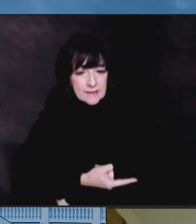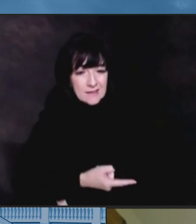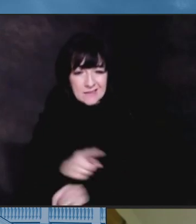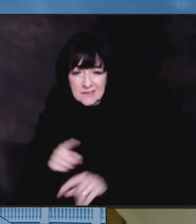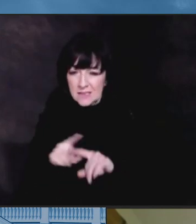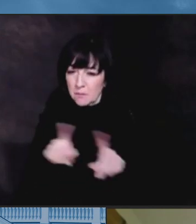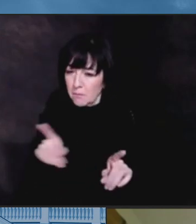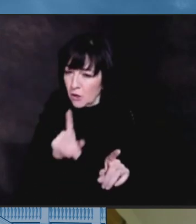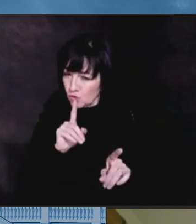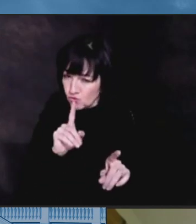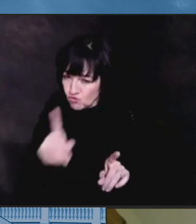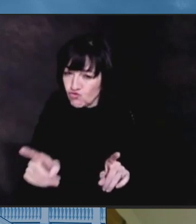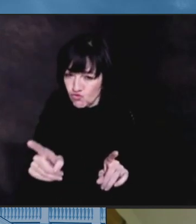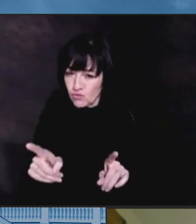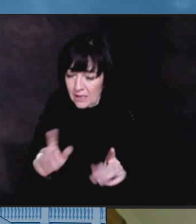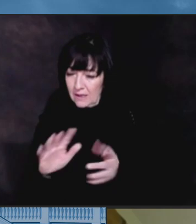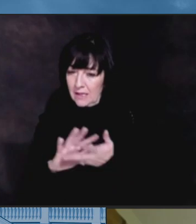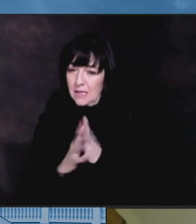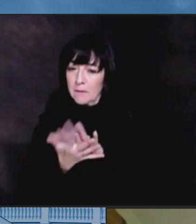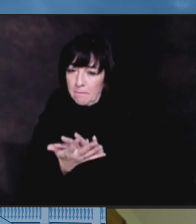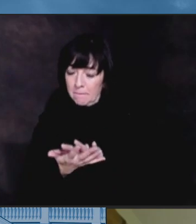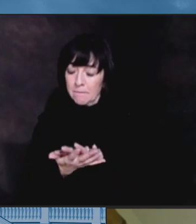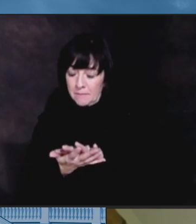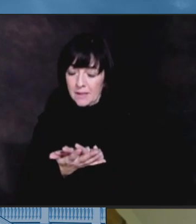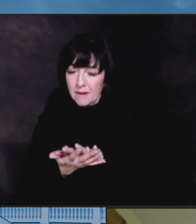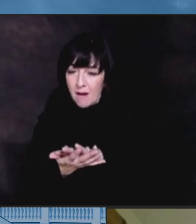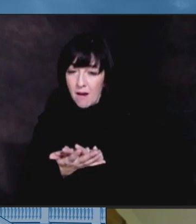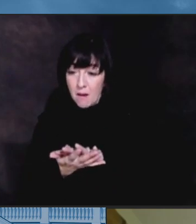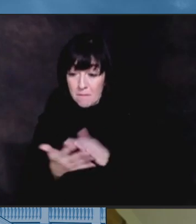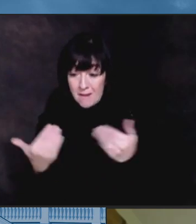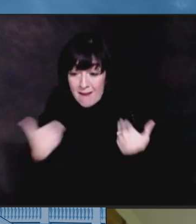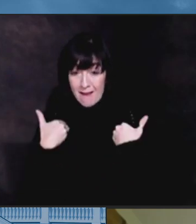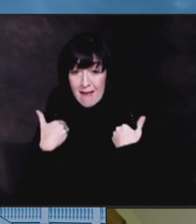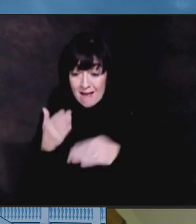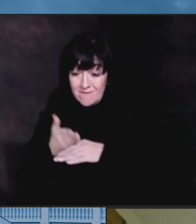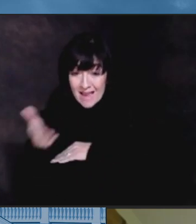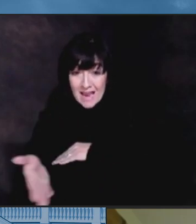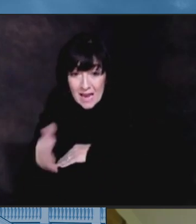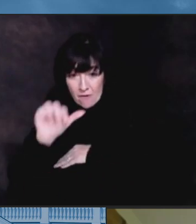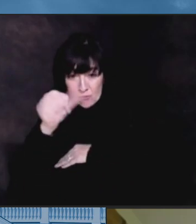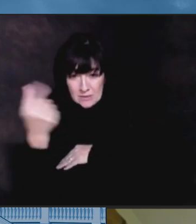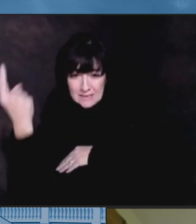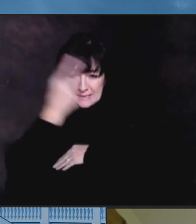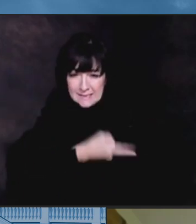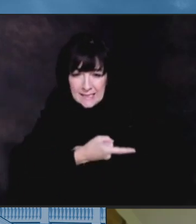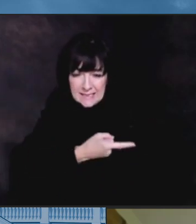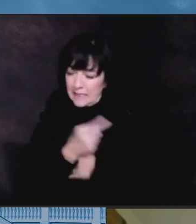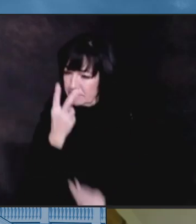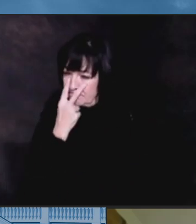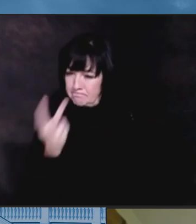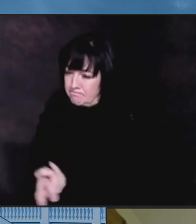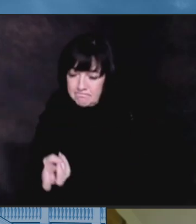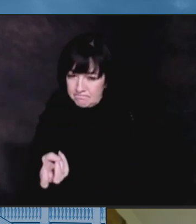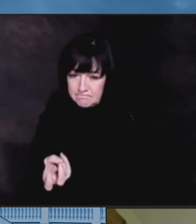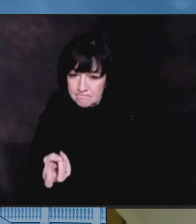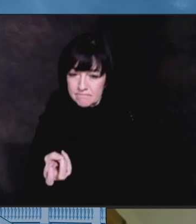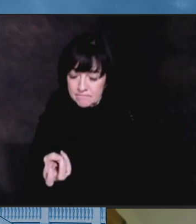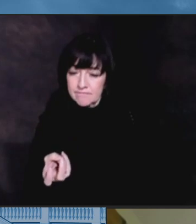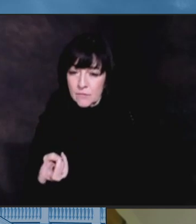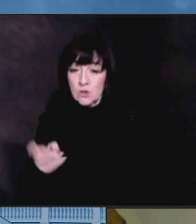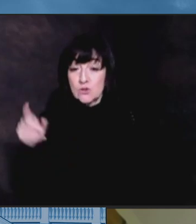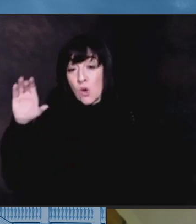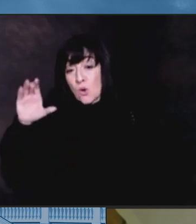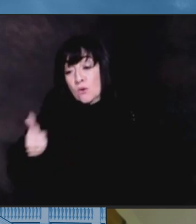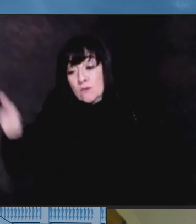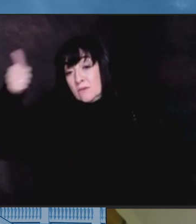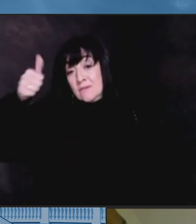rare to become positive after day 10. In fact, the CDC is suggesting that very few